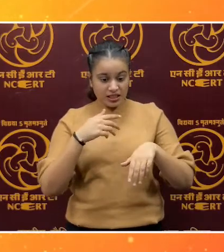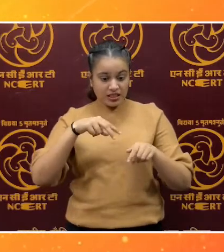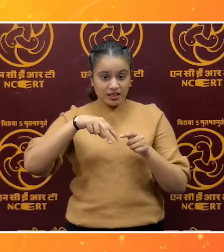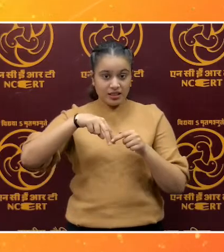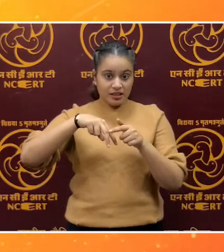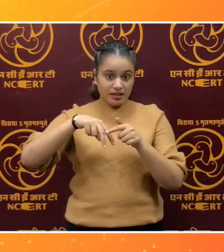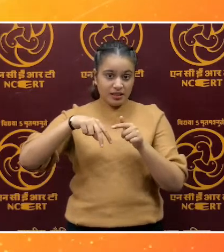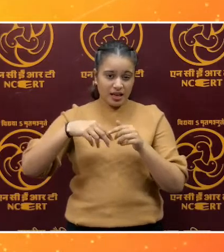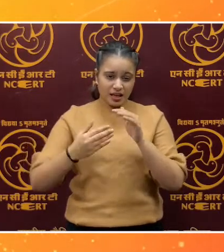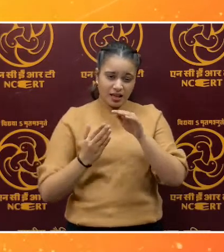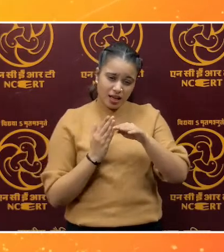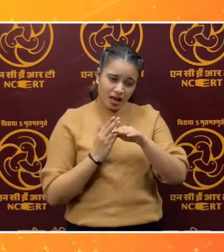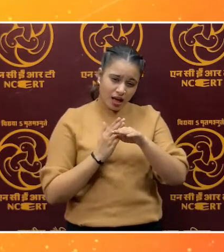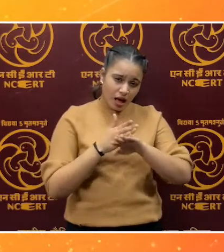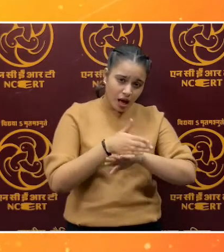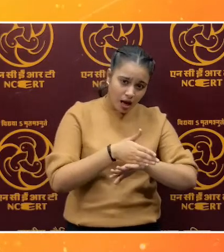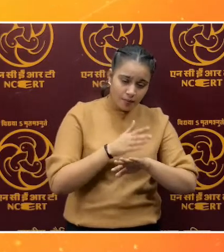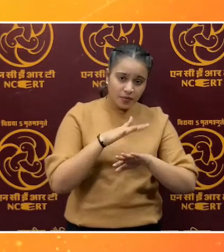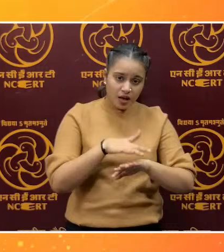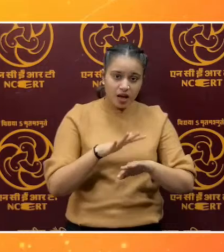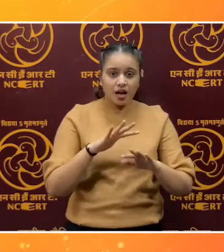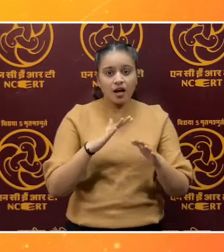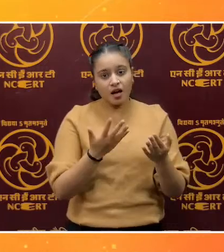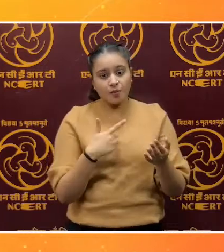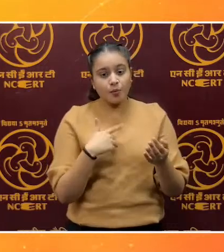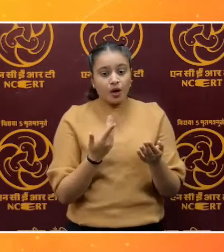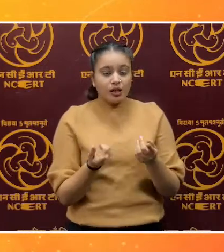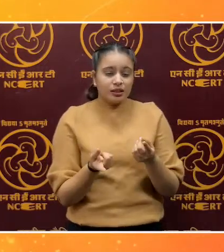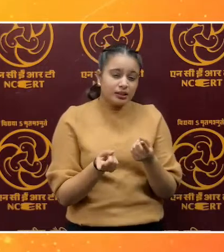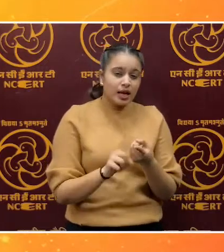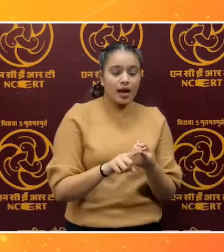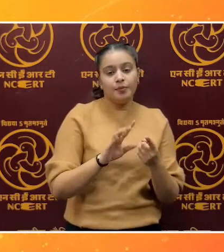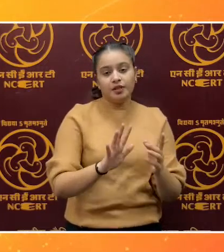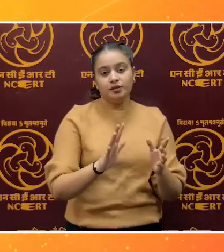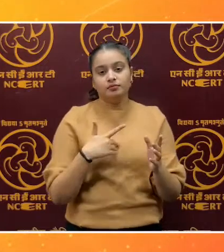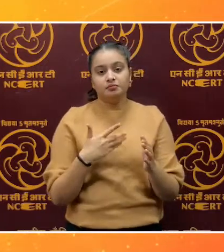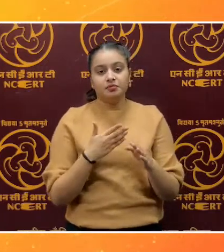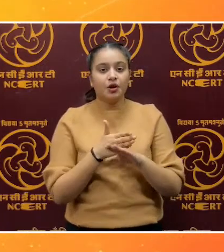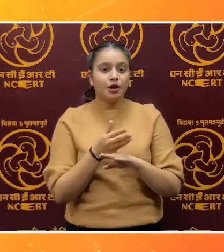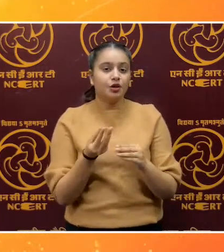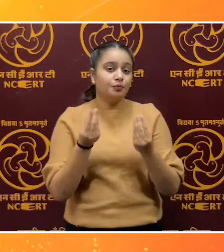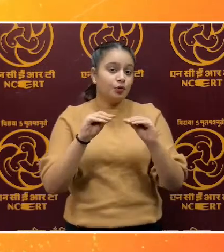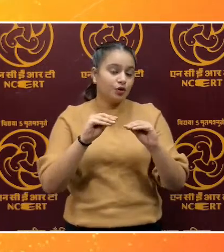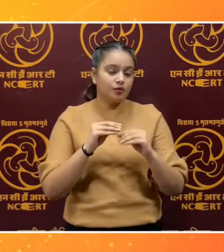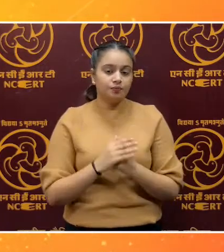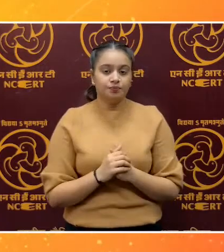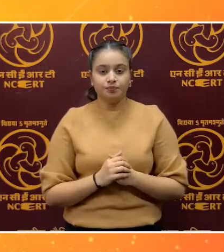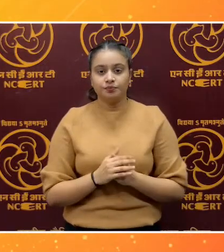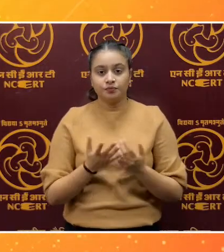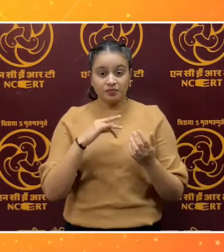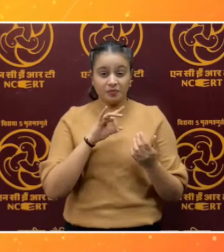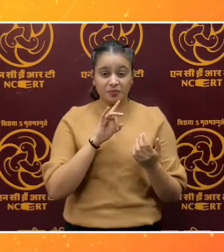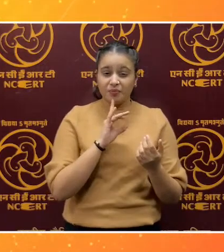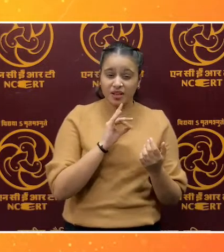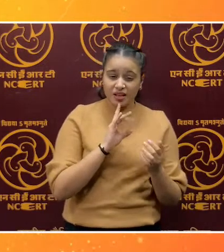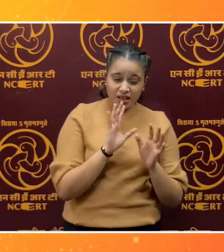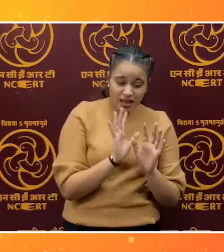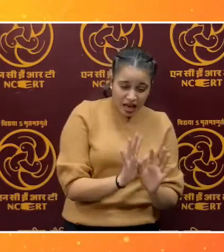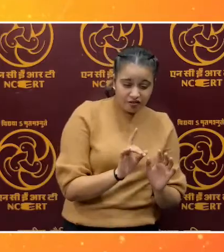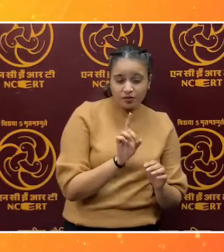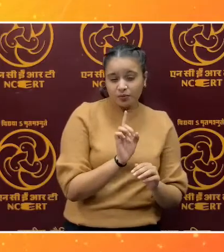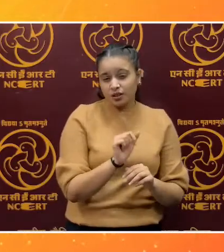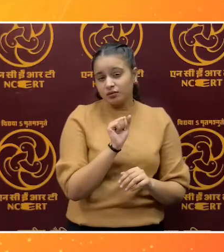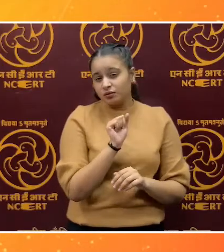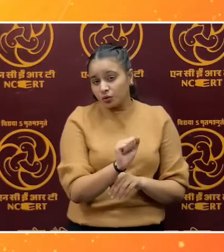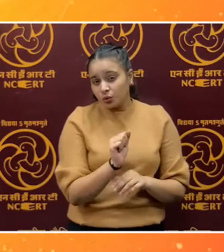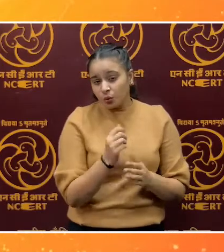and it was dashed to collapse. About to. Yes, it was about to collapse. Being in pain, it was unable to